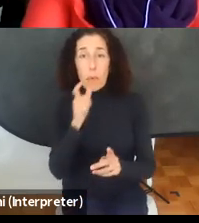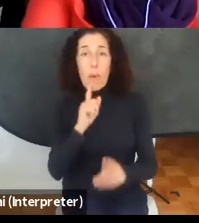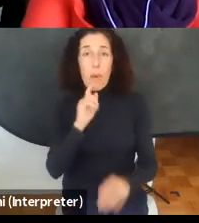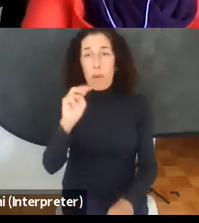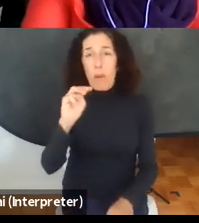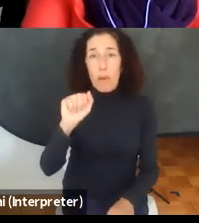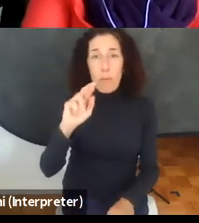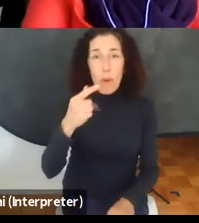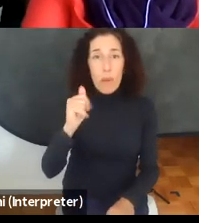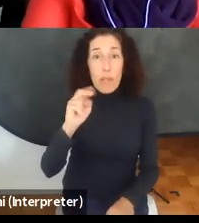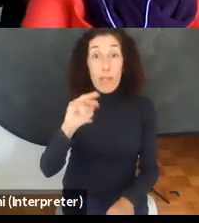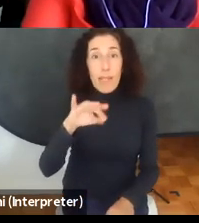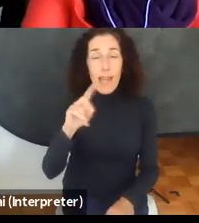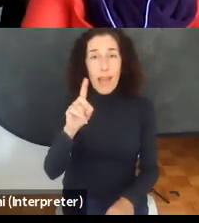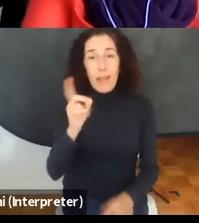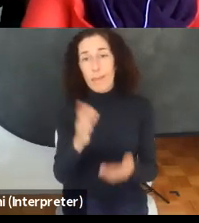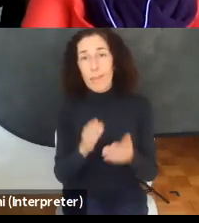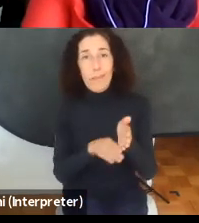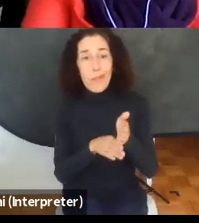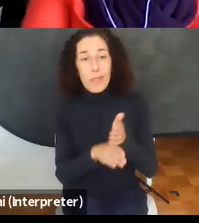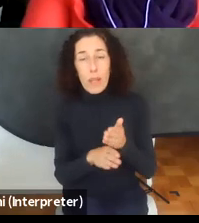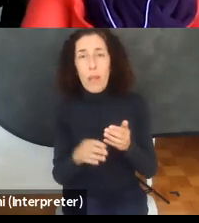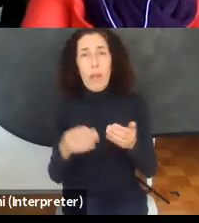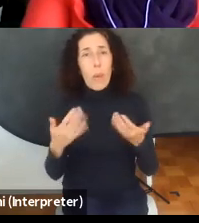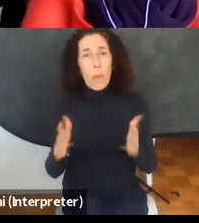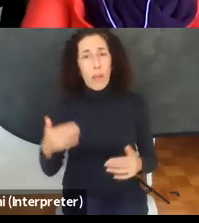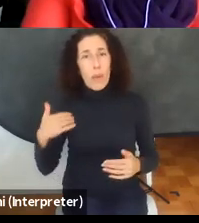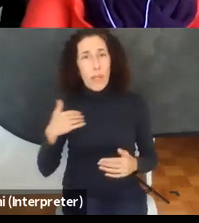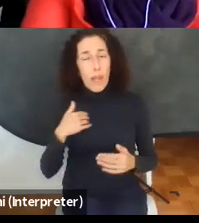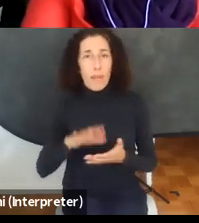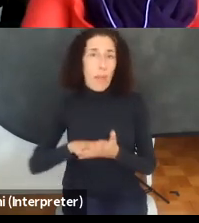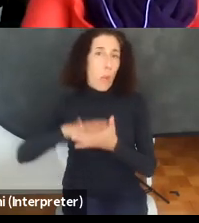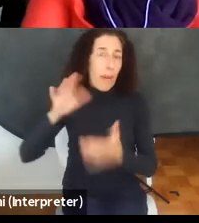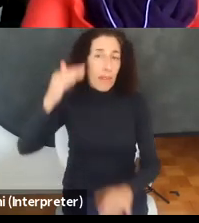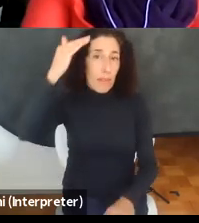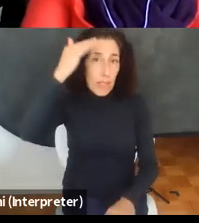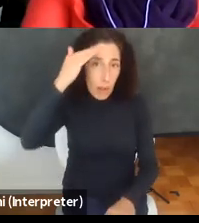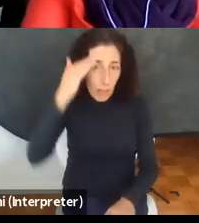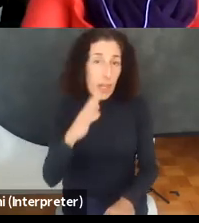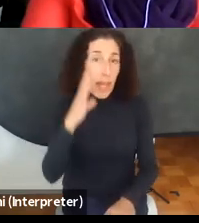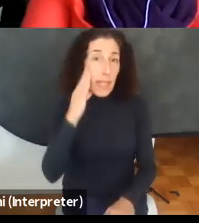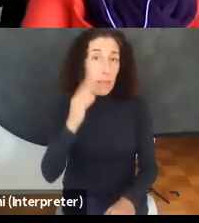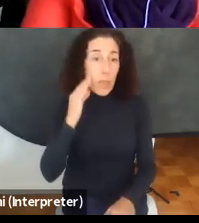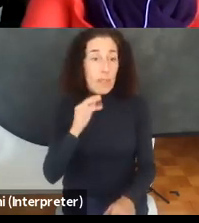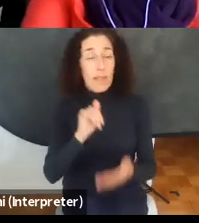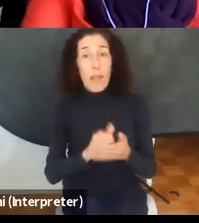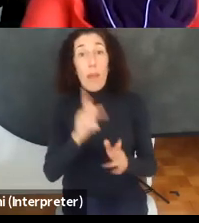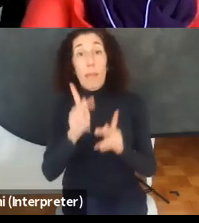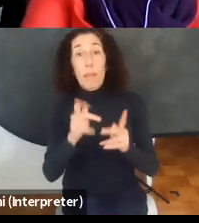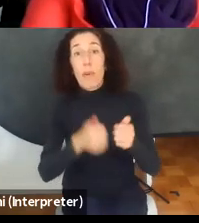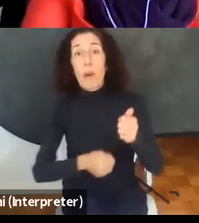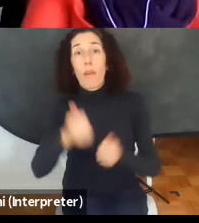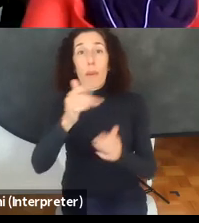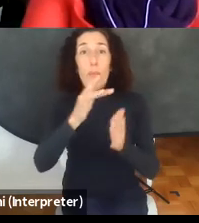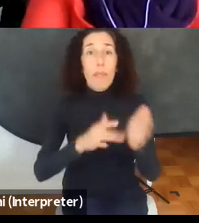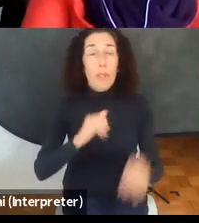we bring a wealth of knowledge and experiences that people of privilege and power do not have to all of the